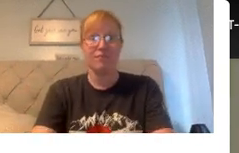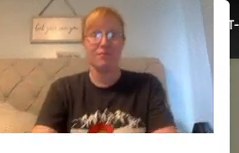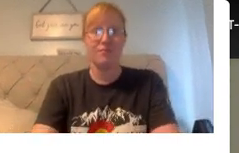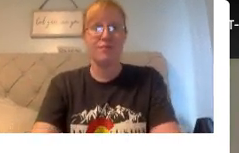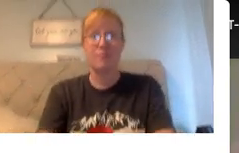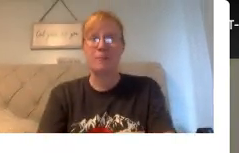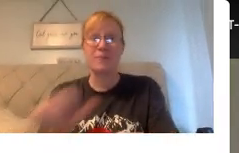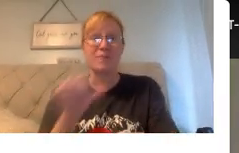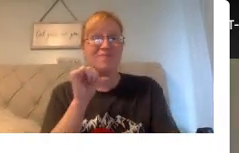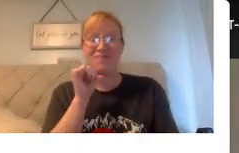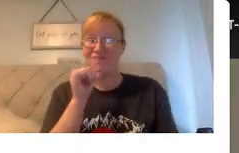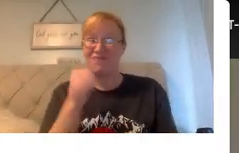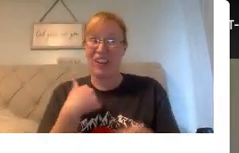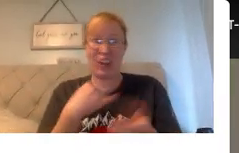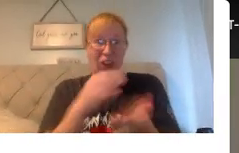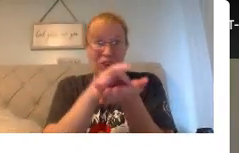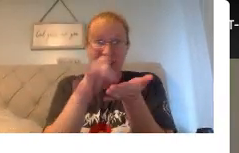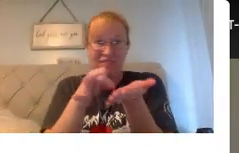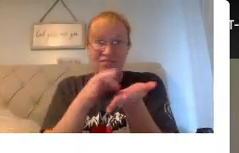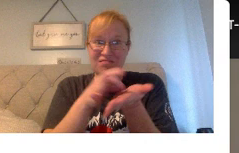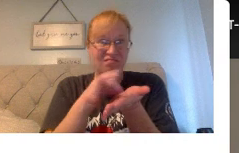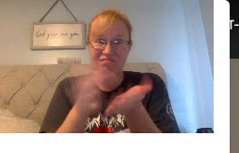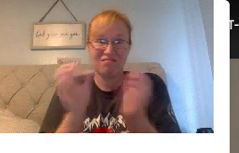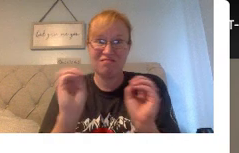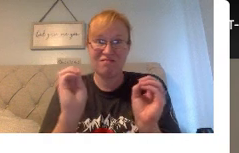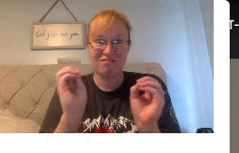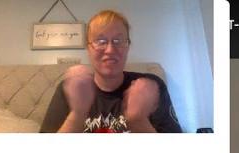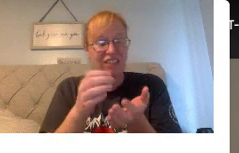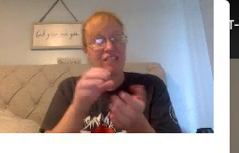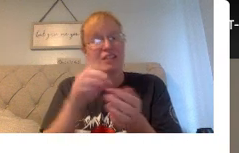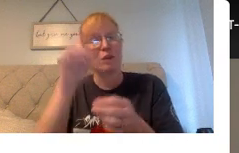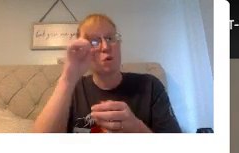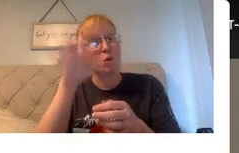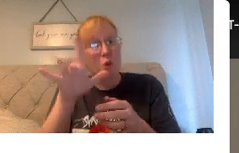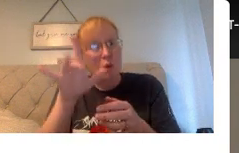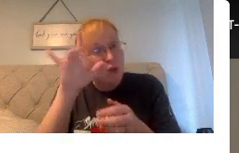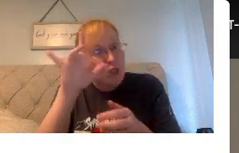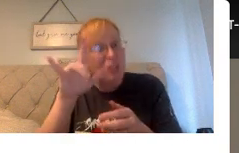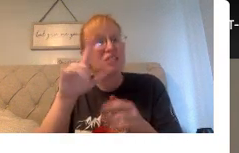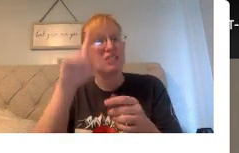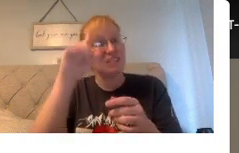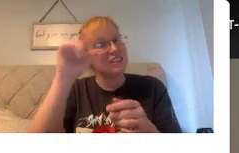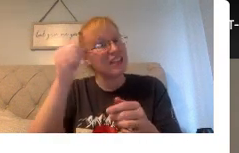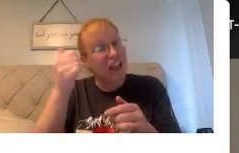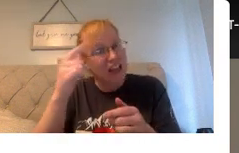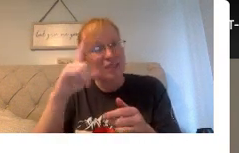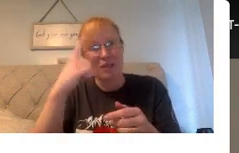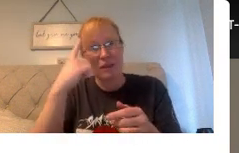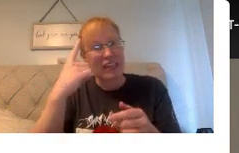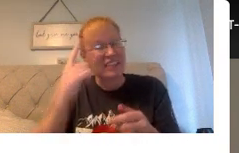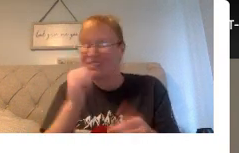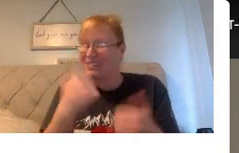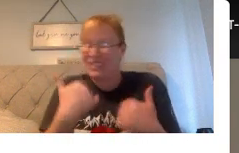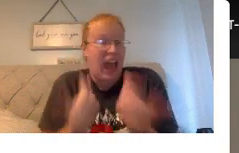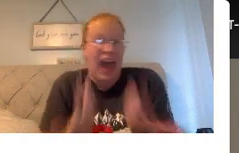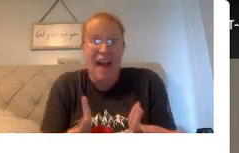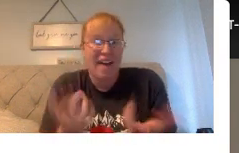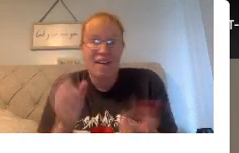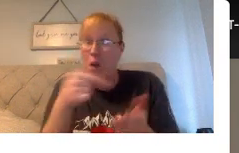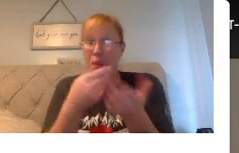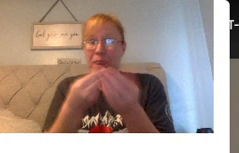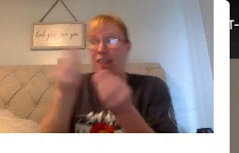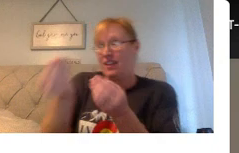have any change, right? Change is those quarters, those nickels, those dimes, those pennies. I don't have any. So I can